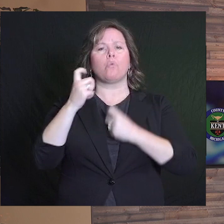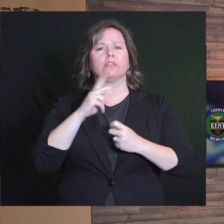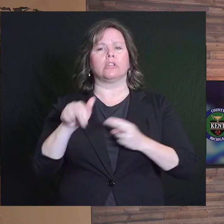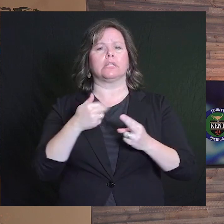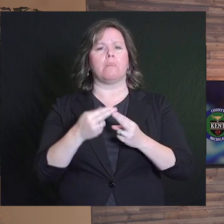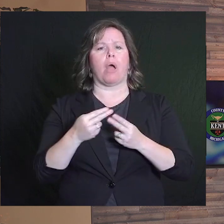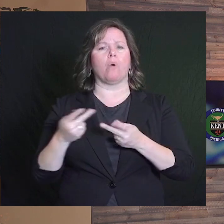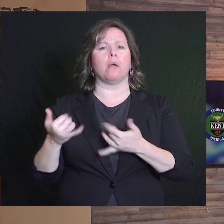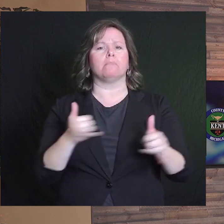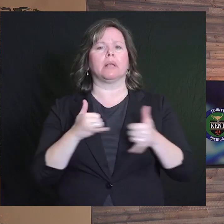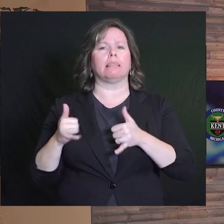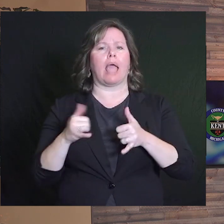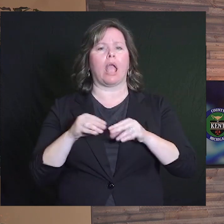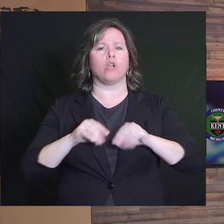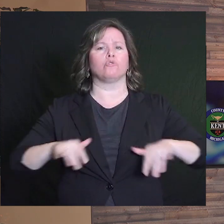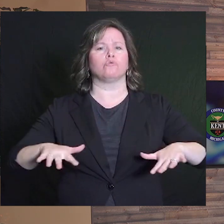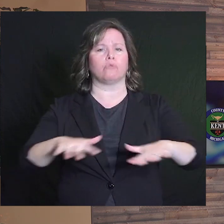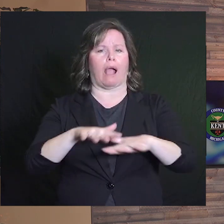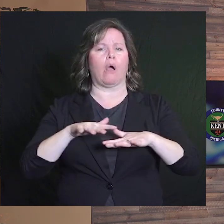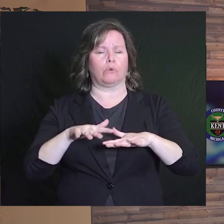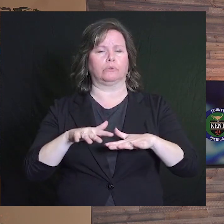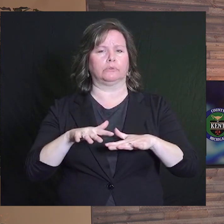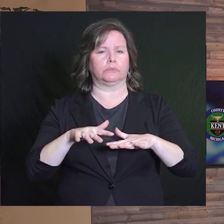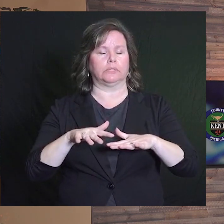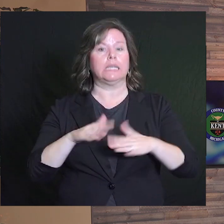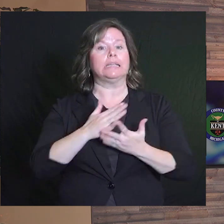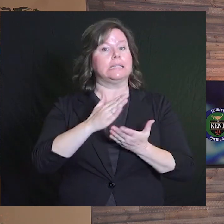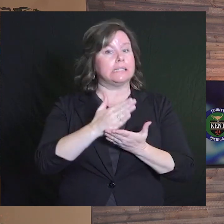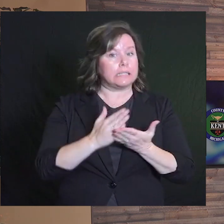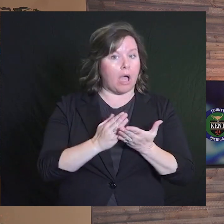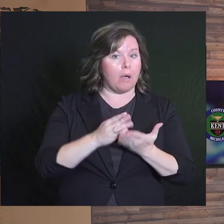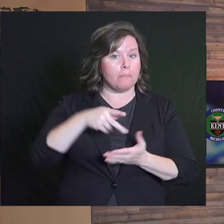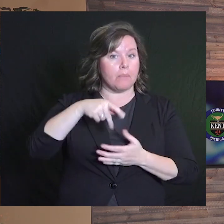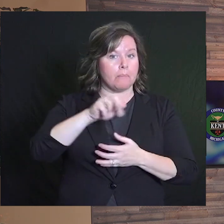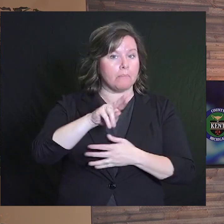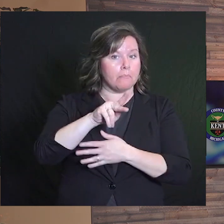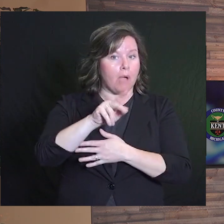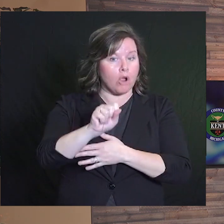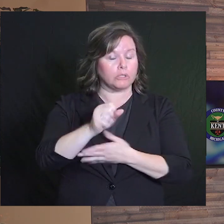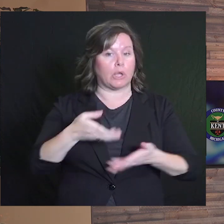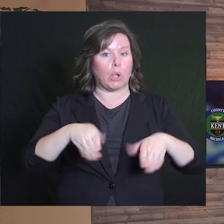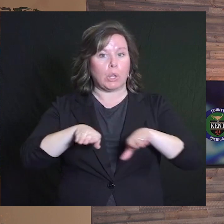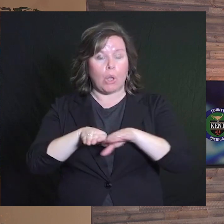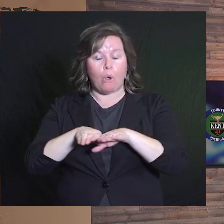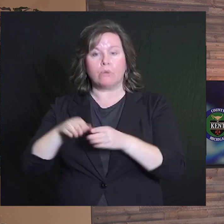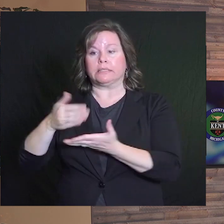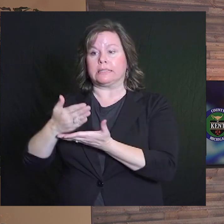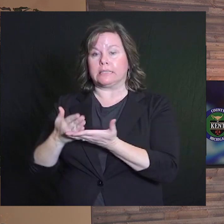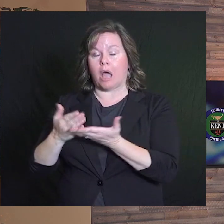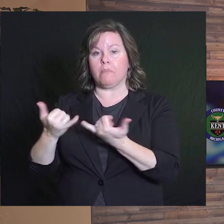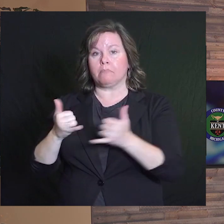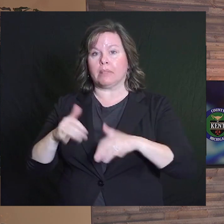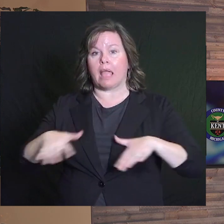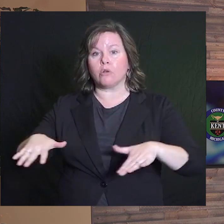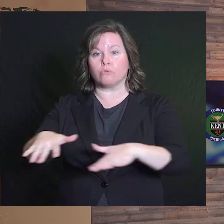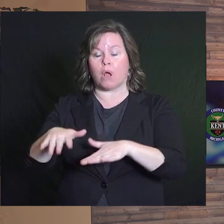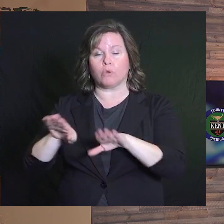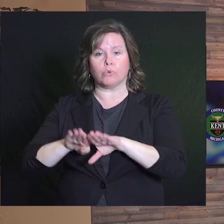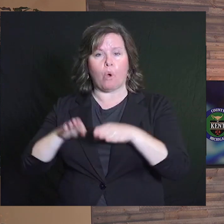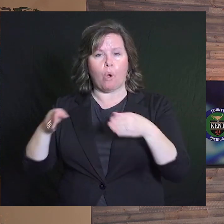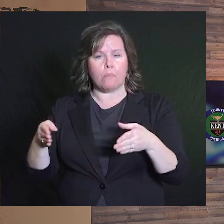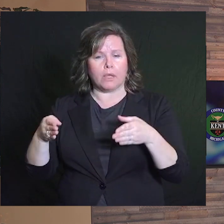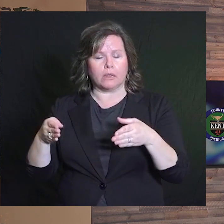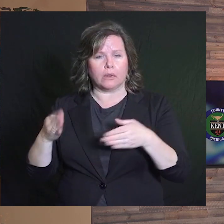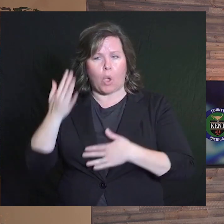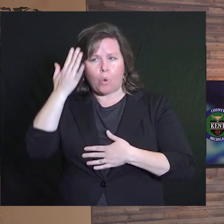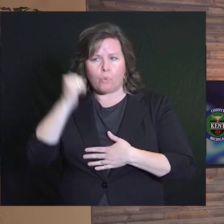are seeing that some playgrounds and some parks are closed while others in other areas remain open, and some confusion about why there